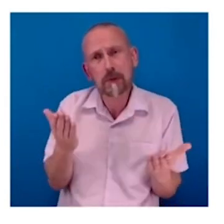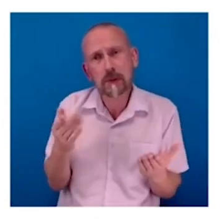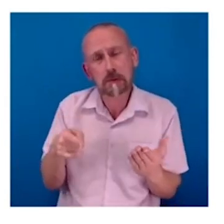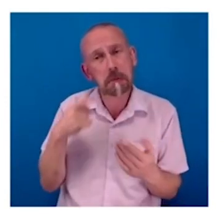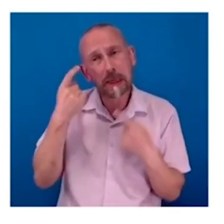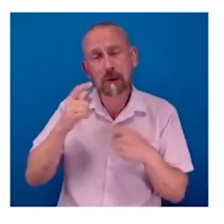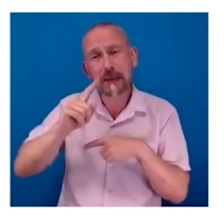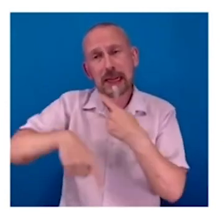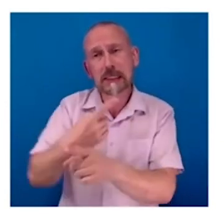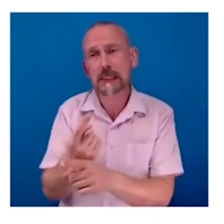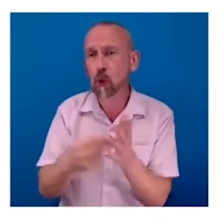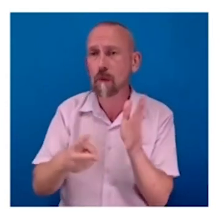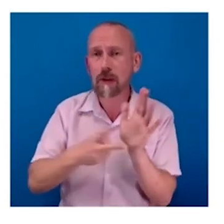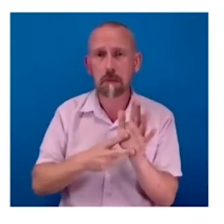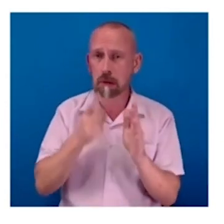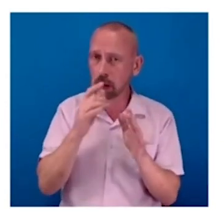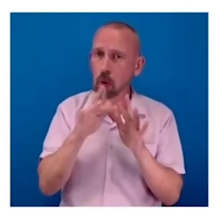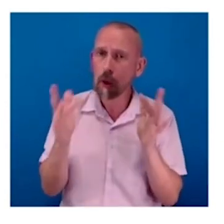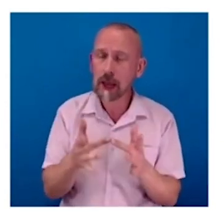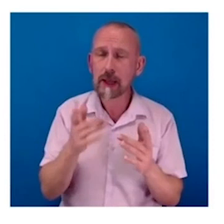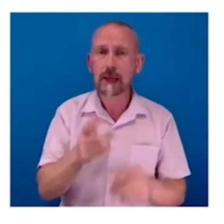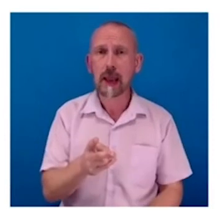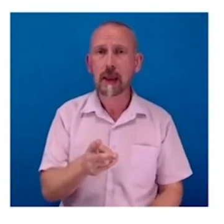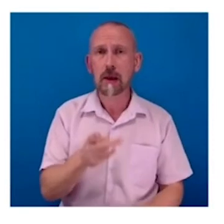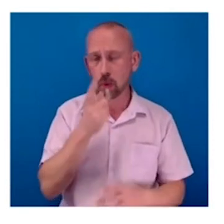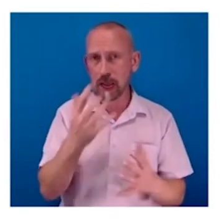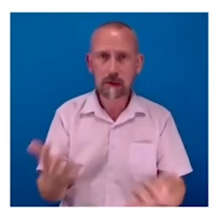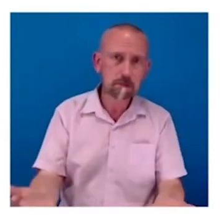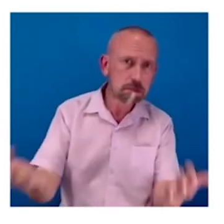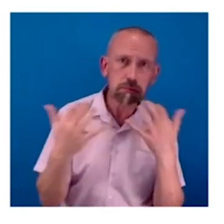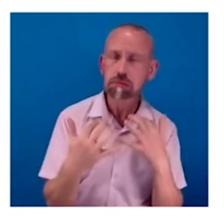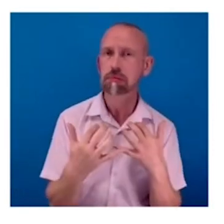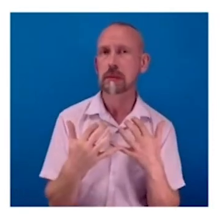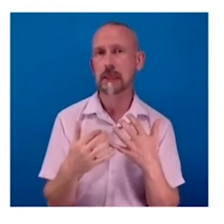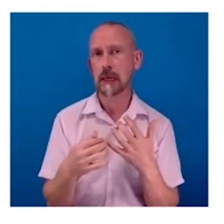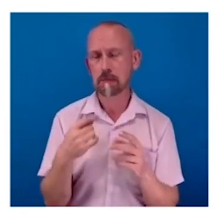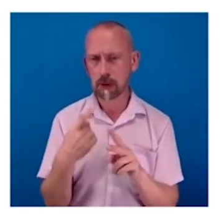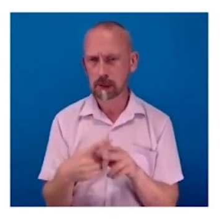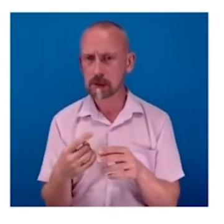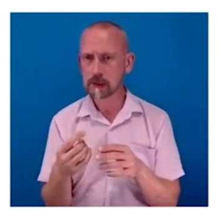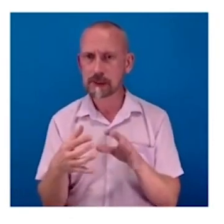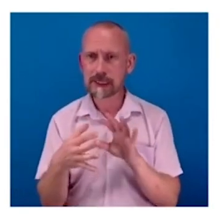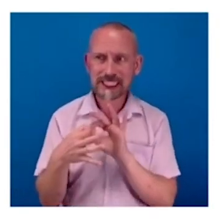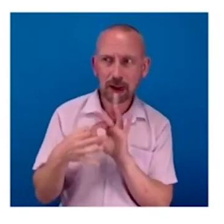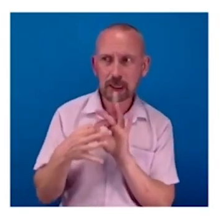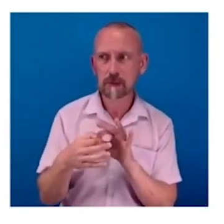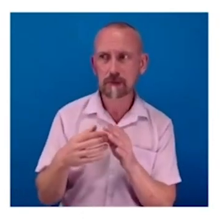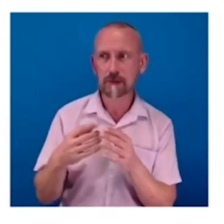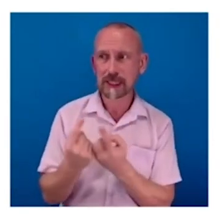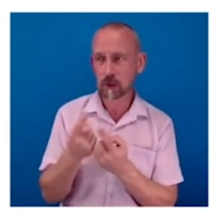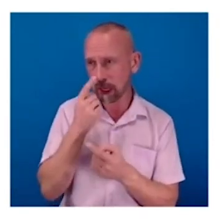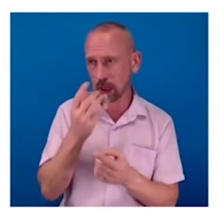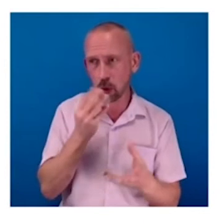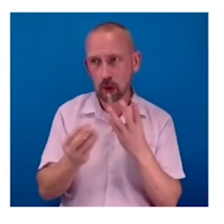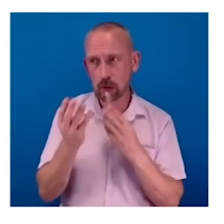November as an online event that's got the capacity to take that in and then learn from some of the interactive bits that we've done. I'm much more confident